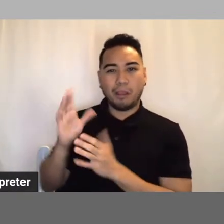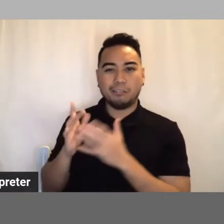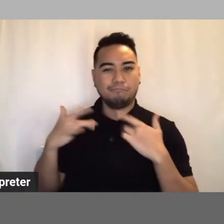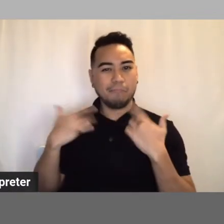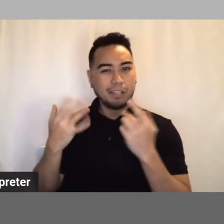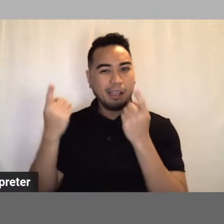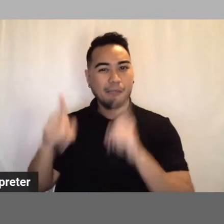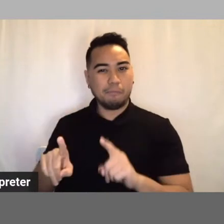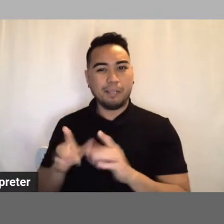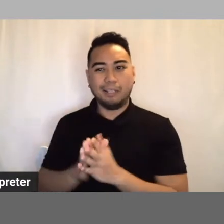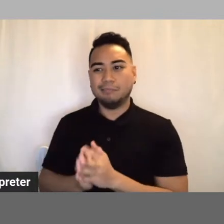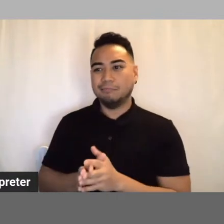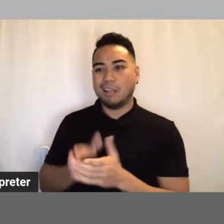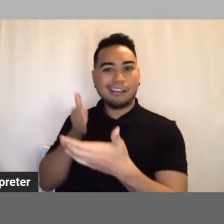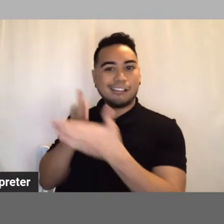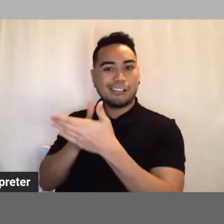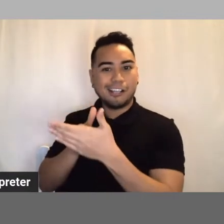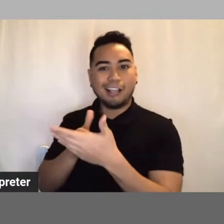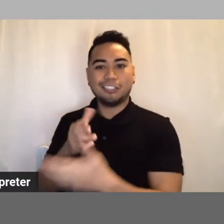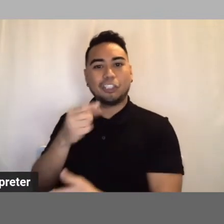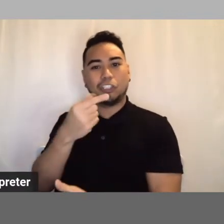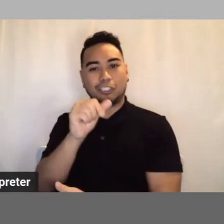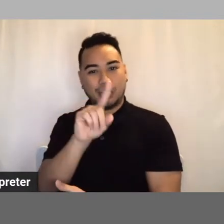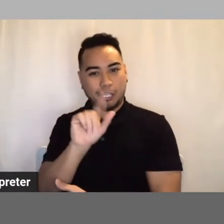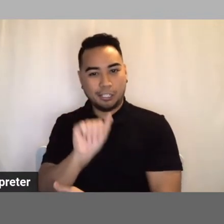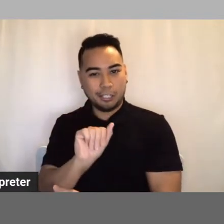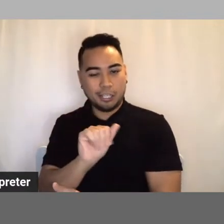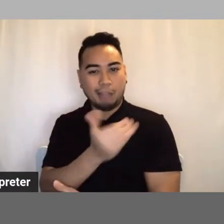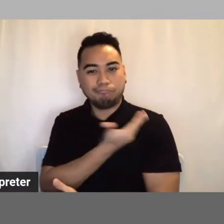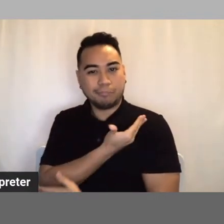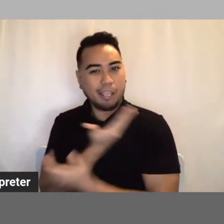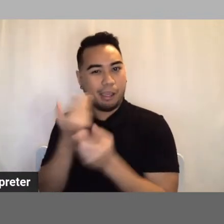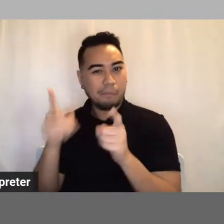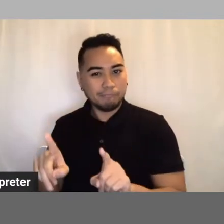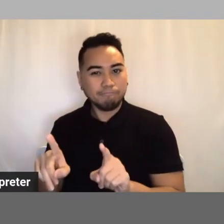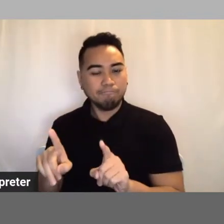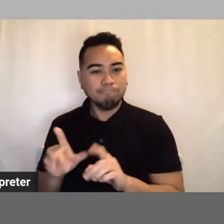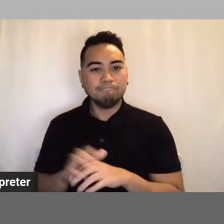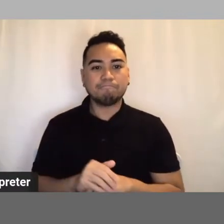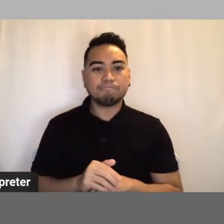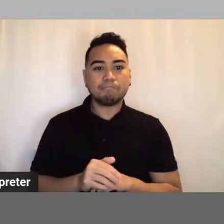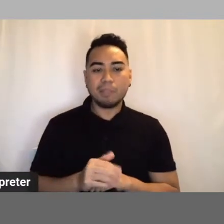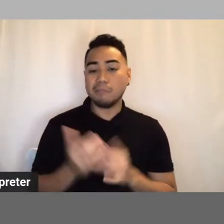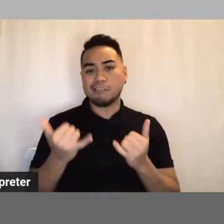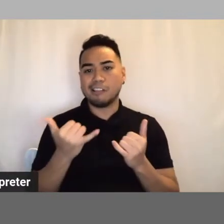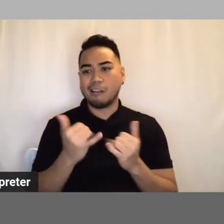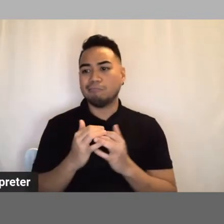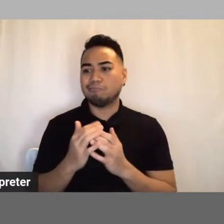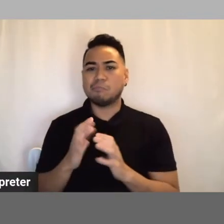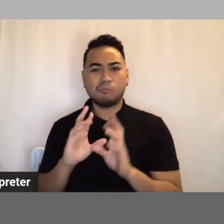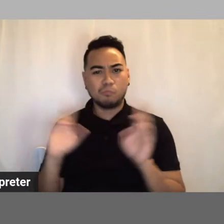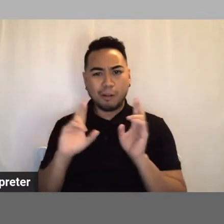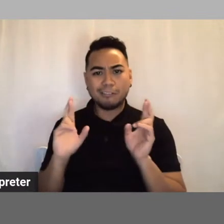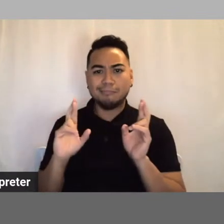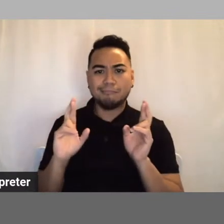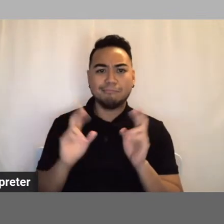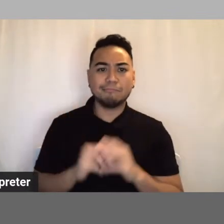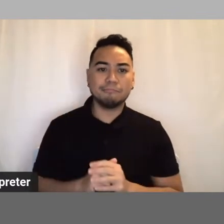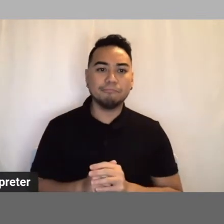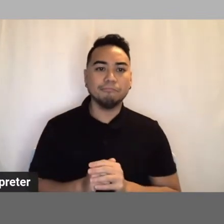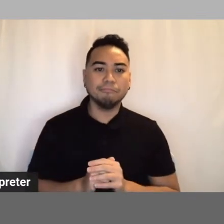back and make sure we were addressing all of the concerns and questions that even we ourselves had about this year's monumental